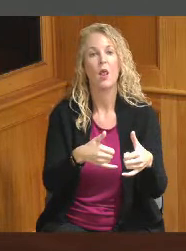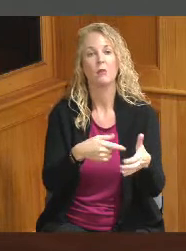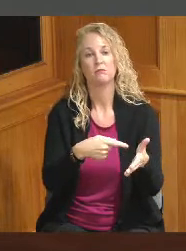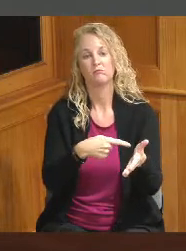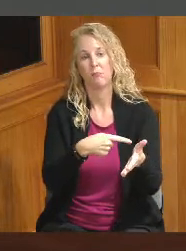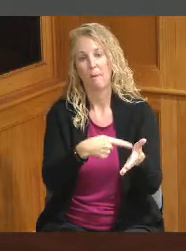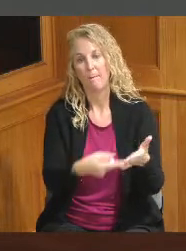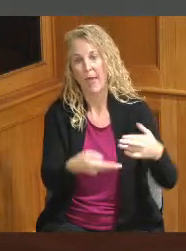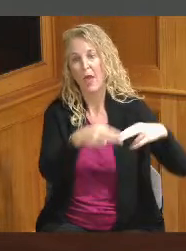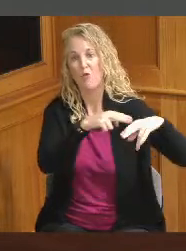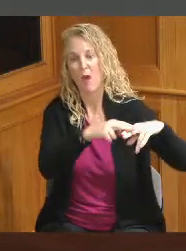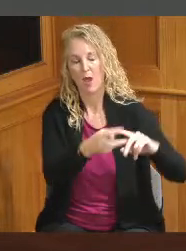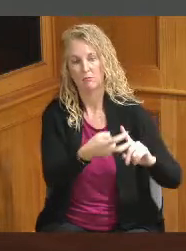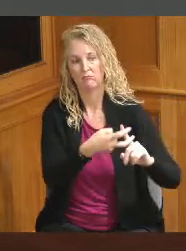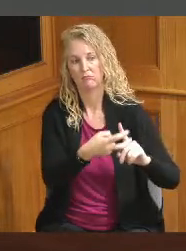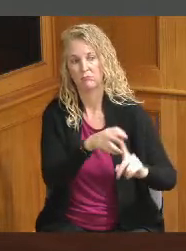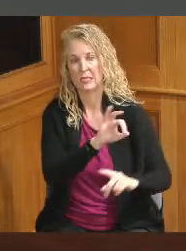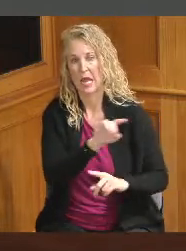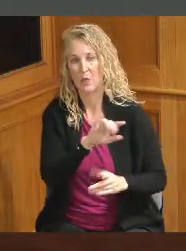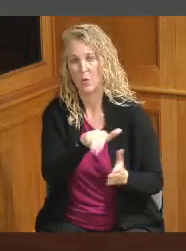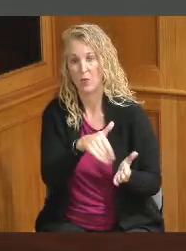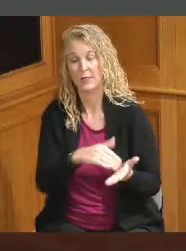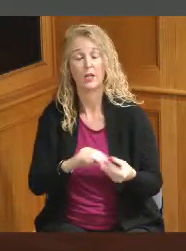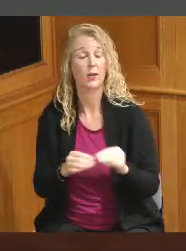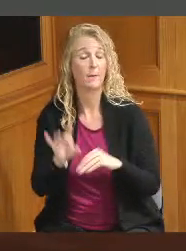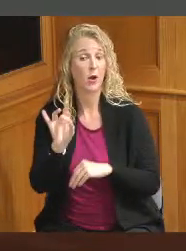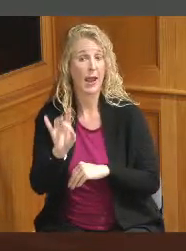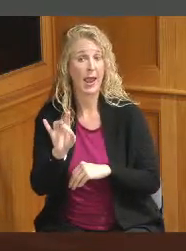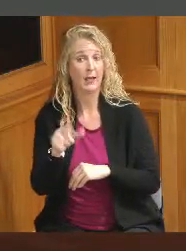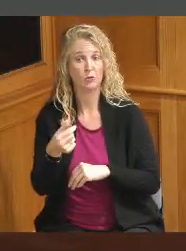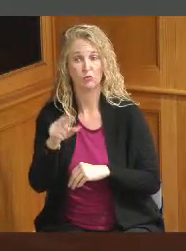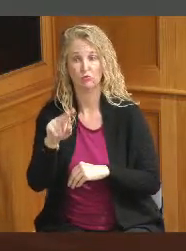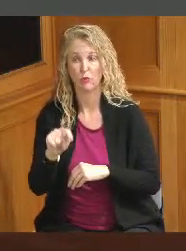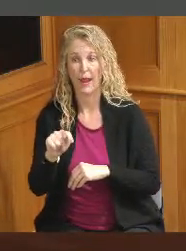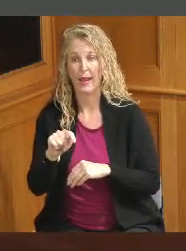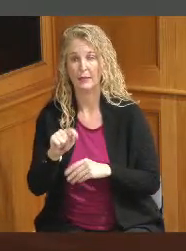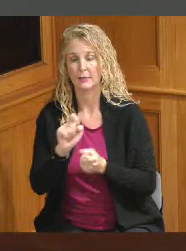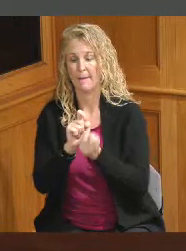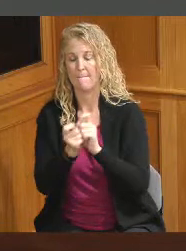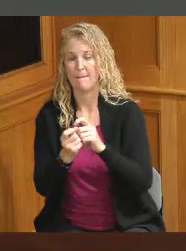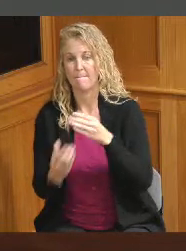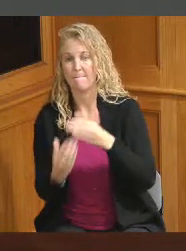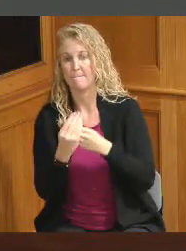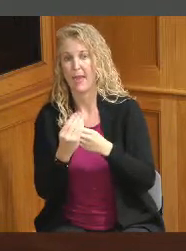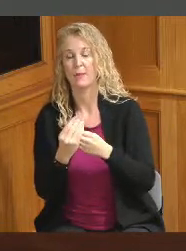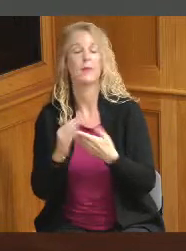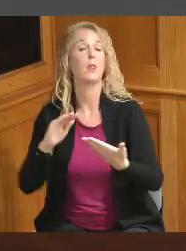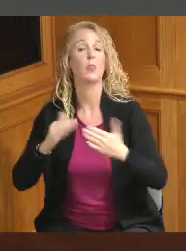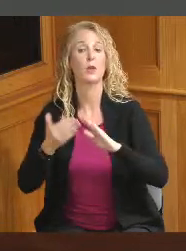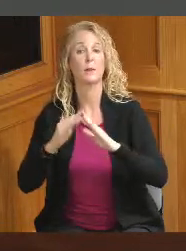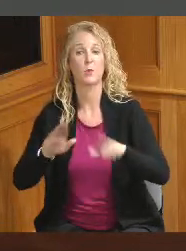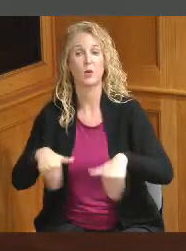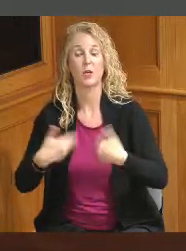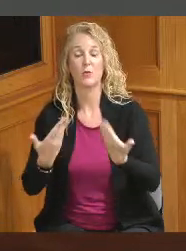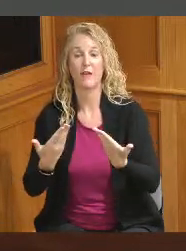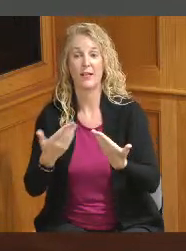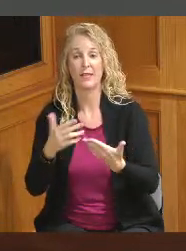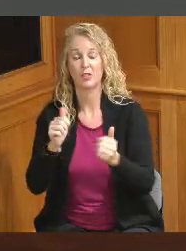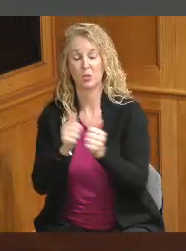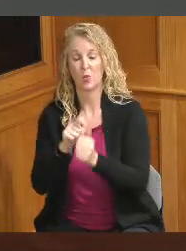the 911 center. Item number 8 is a grant amendment related to our community revitalization grant with